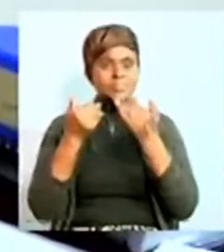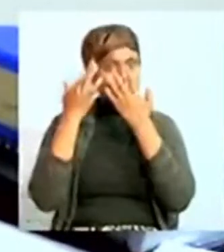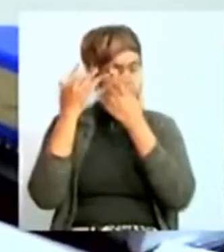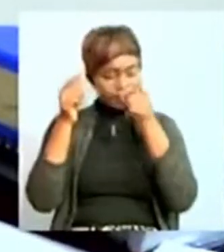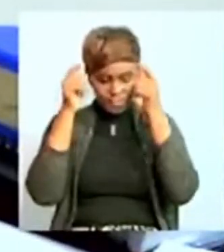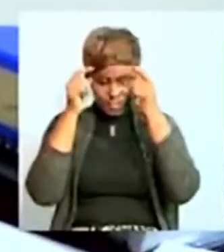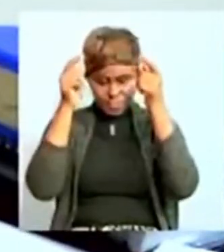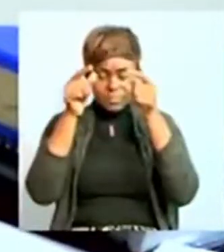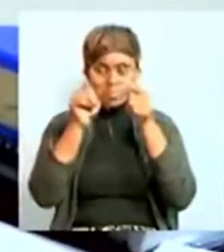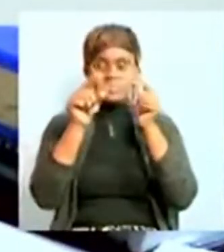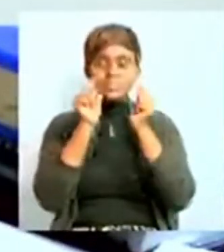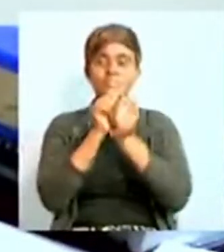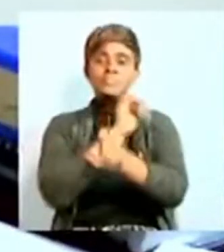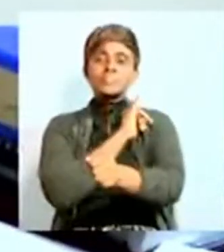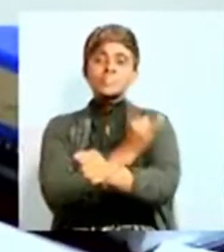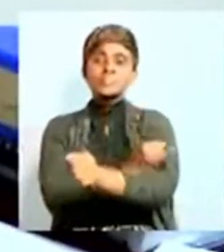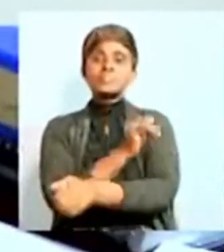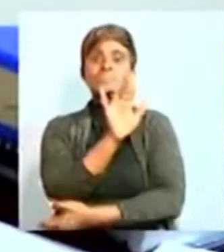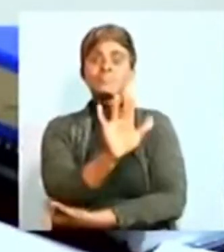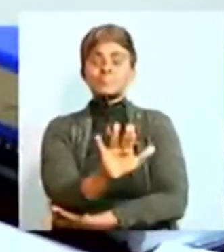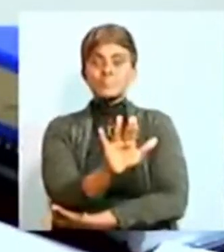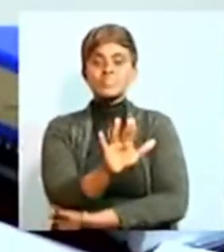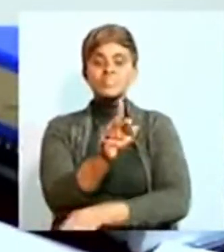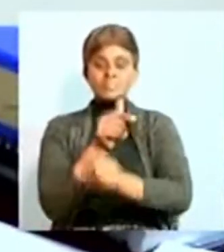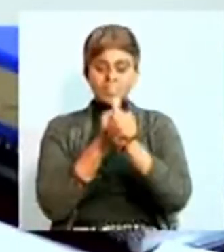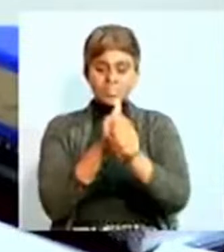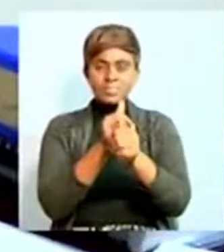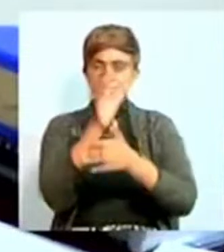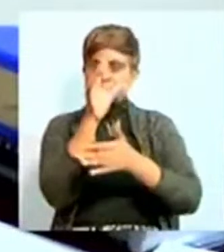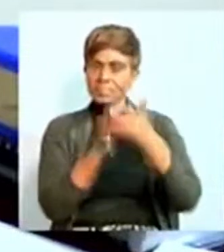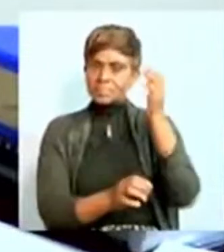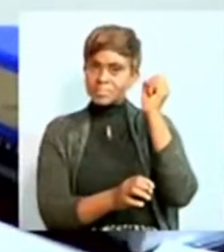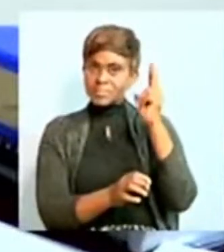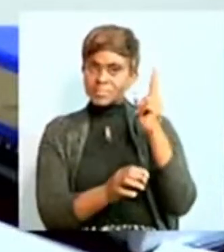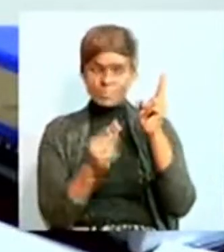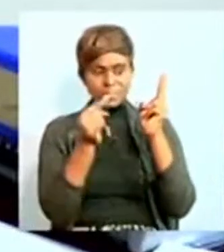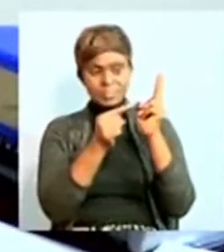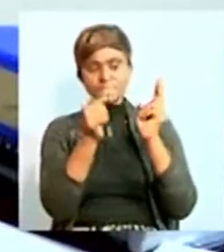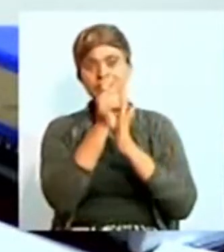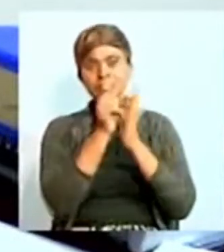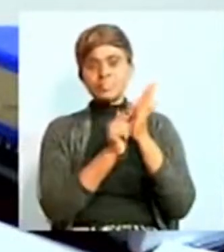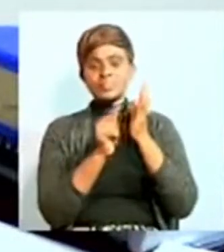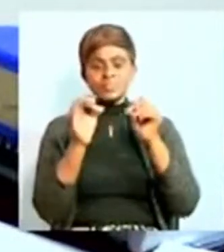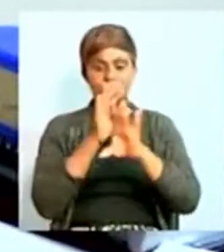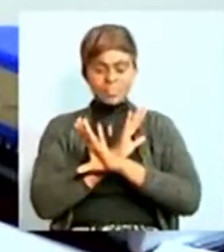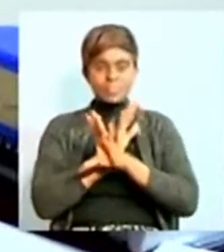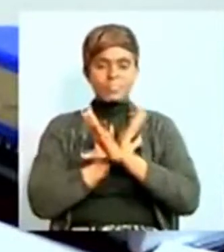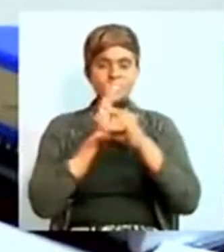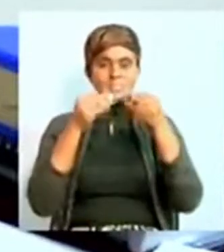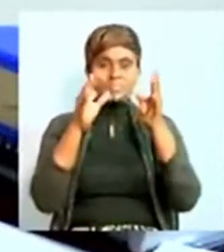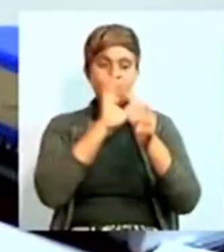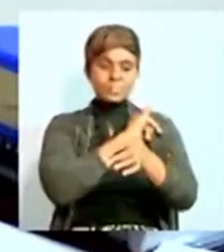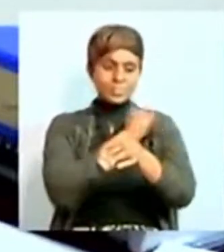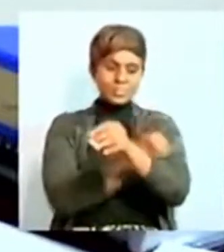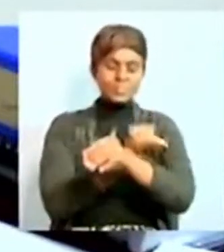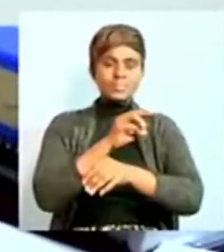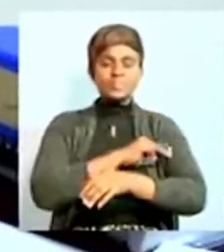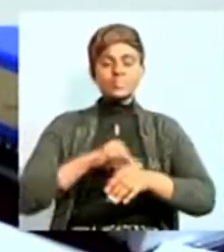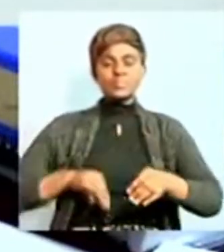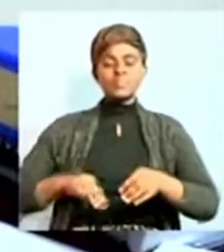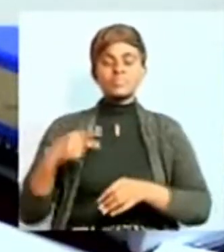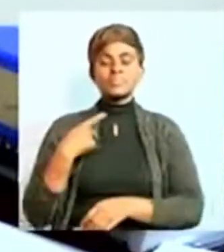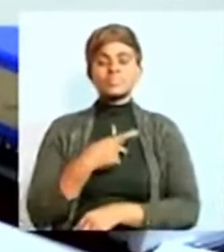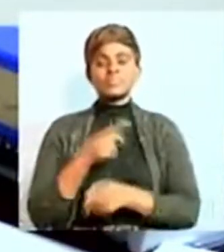confer you with immunity according to Cap 12 of the laws of Zambia, which gives immunity to members of